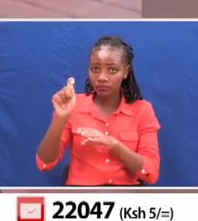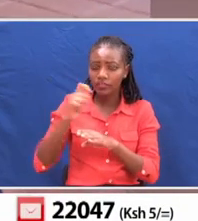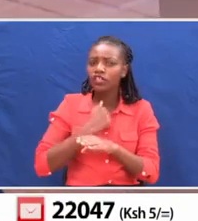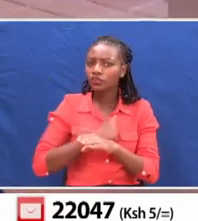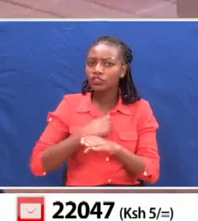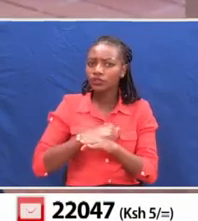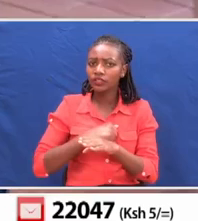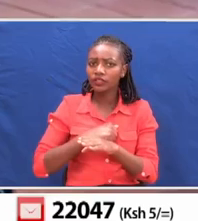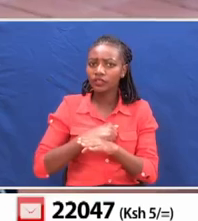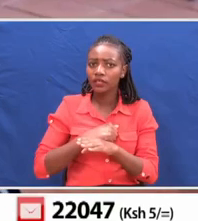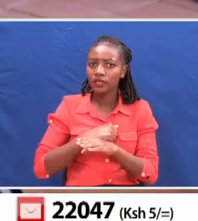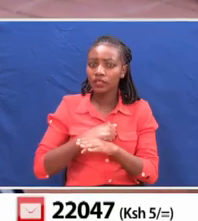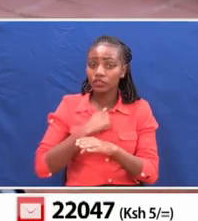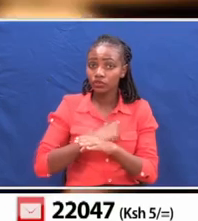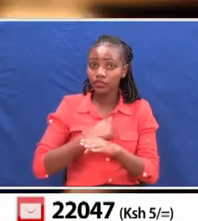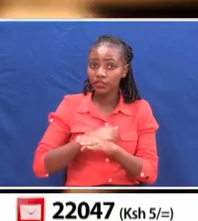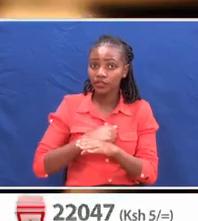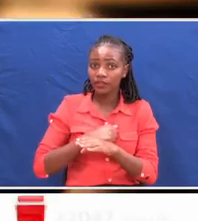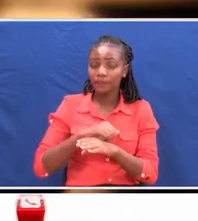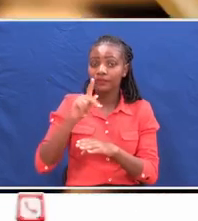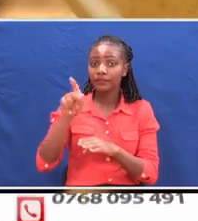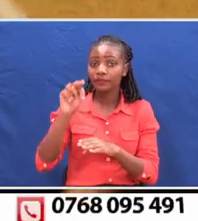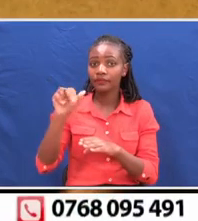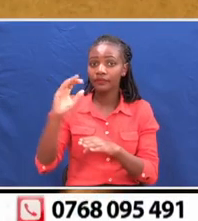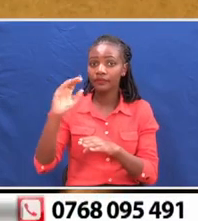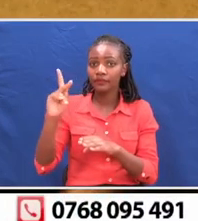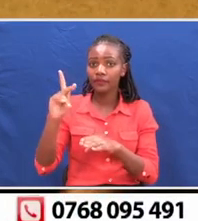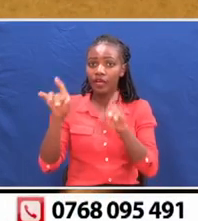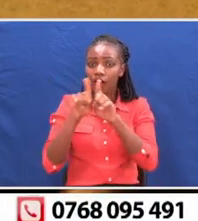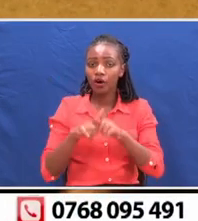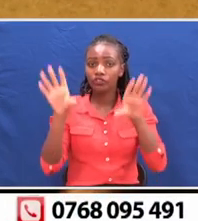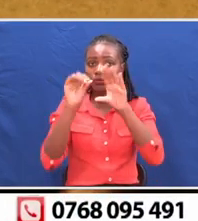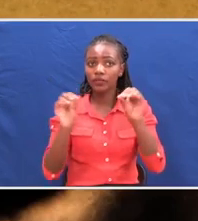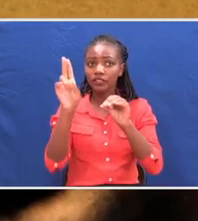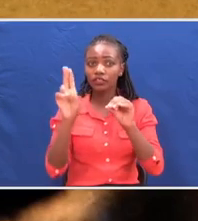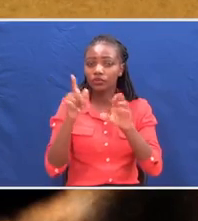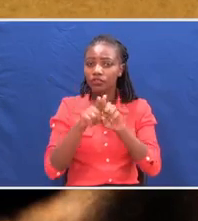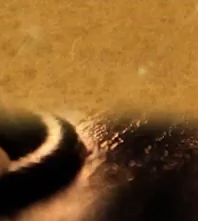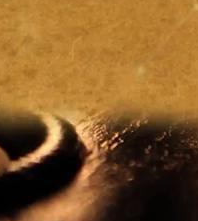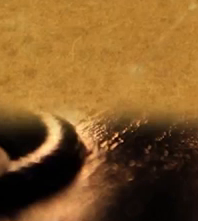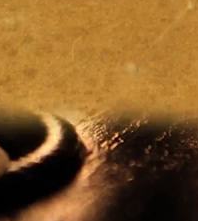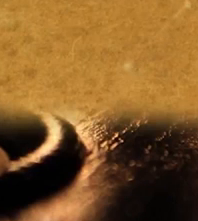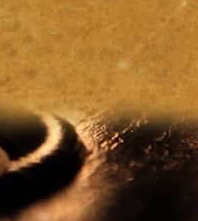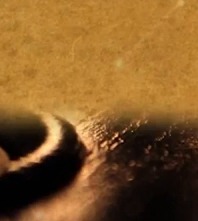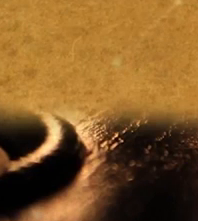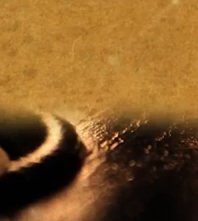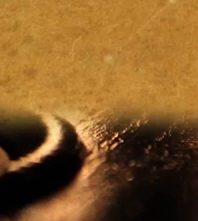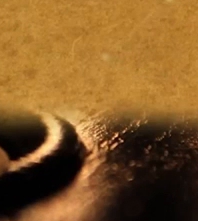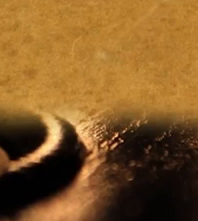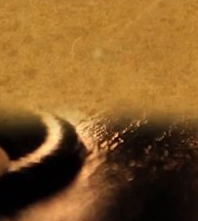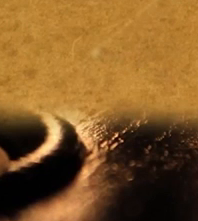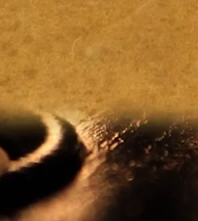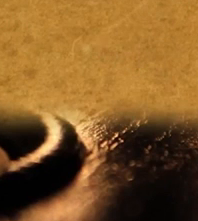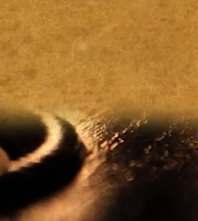where he was being treated for COVID-19. President Kenyatta eulogized the late Joe Nyaga as a great person and a friendly